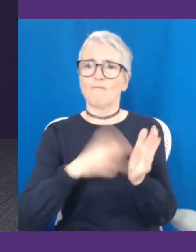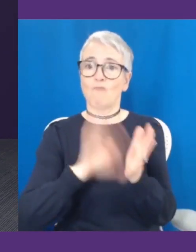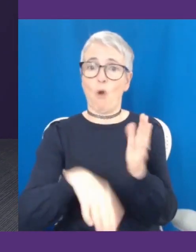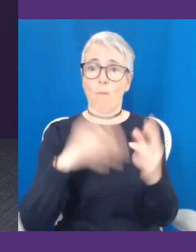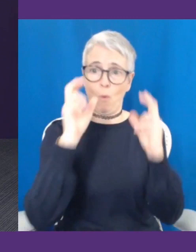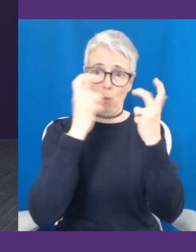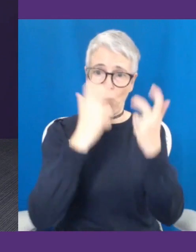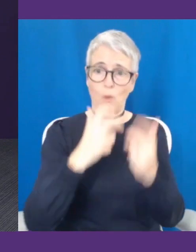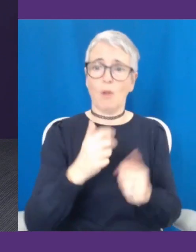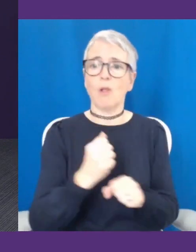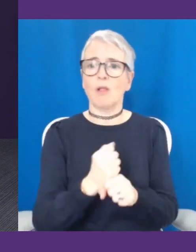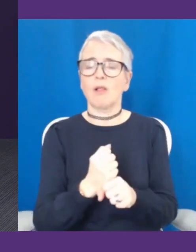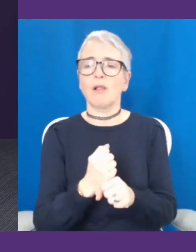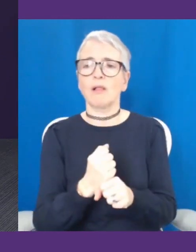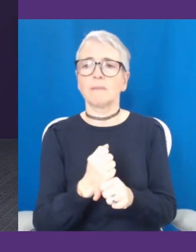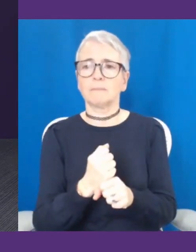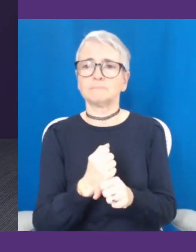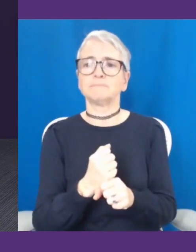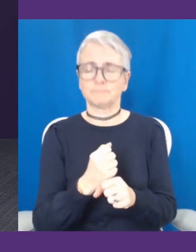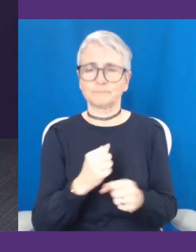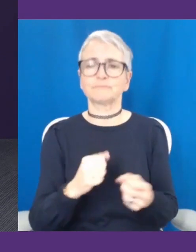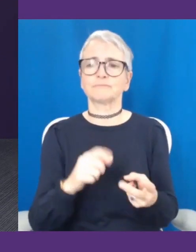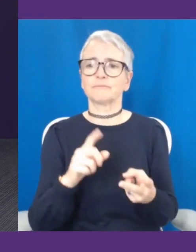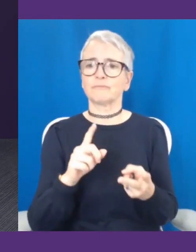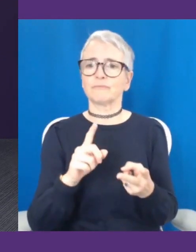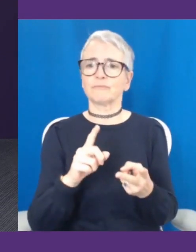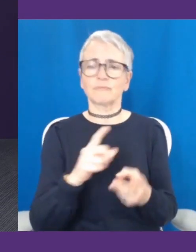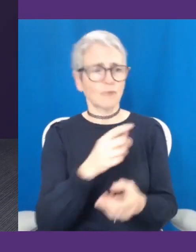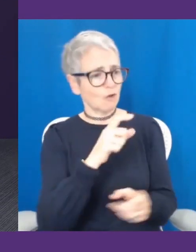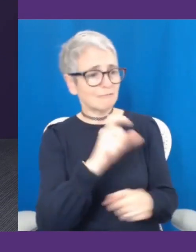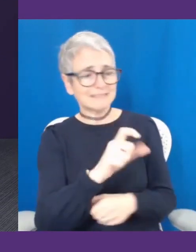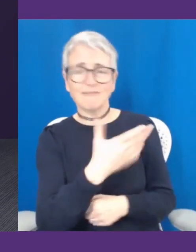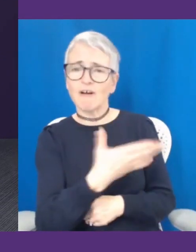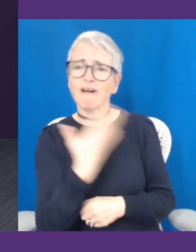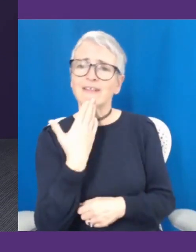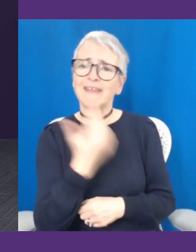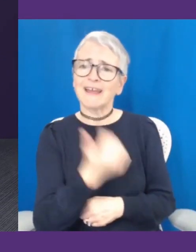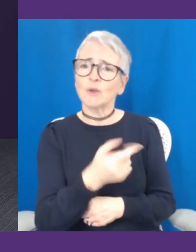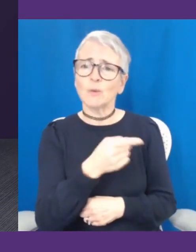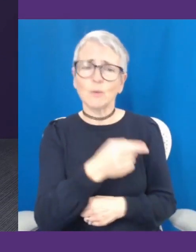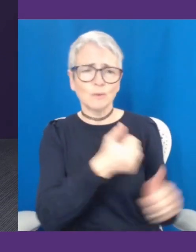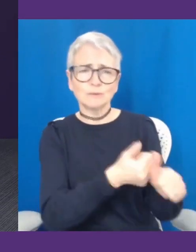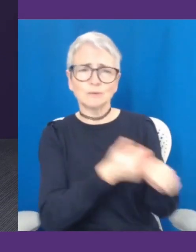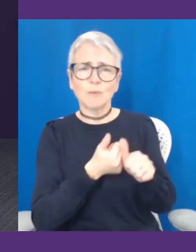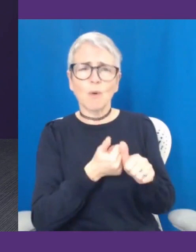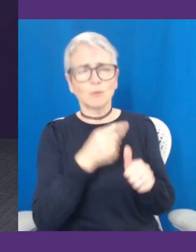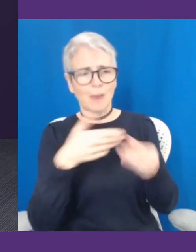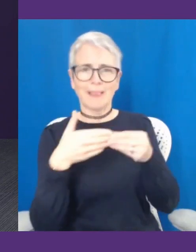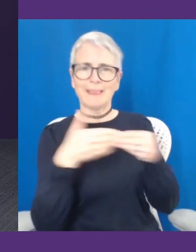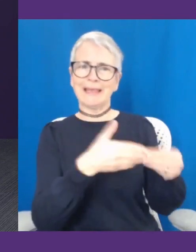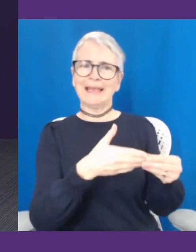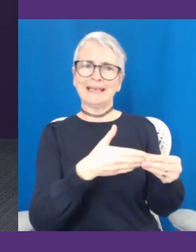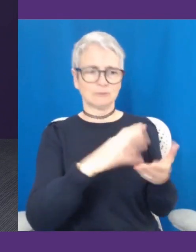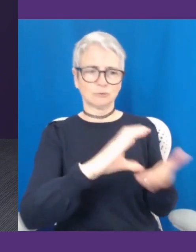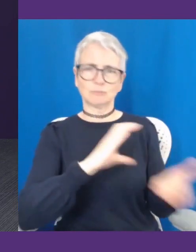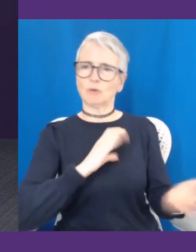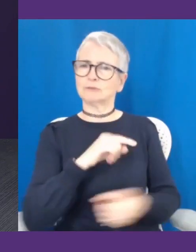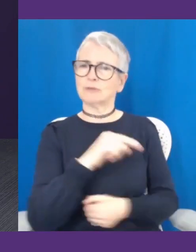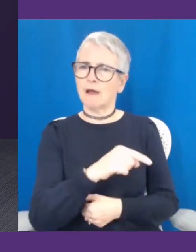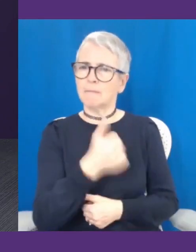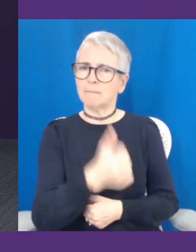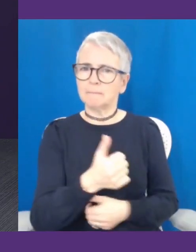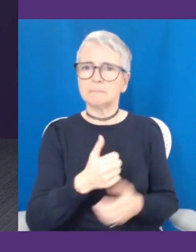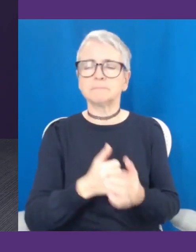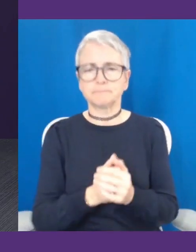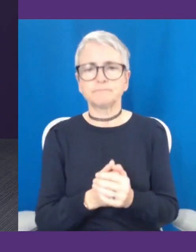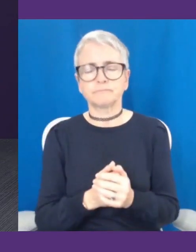Christopher, lead sponsor this year, thank you so much for all your support. But it's a strange time for accessibility, I think. We were talking about this, just